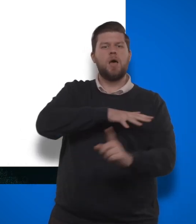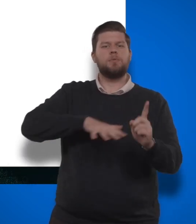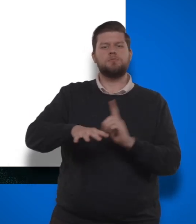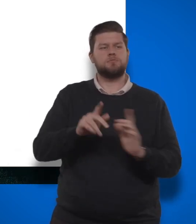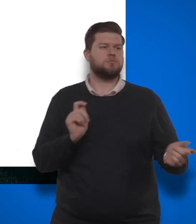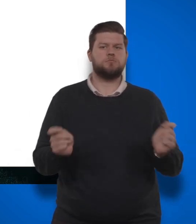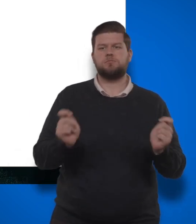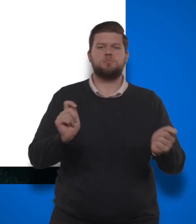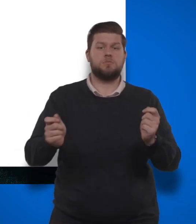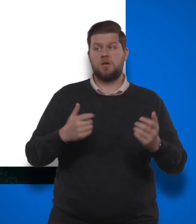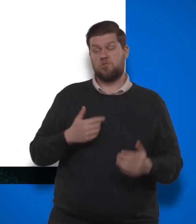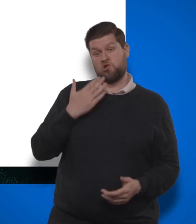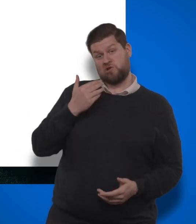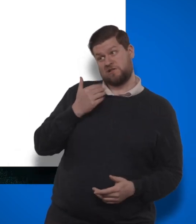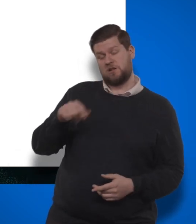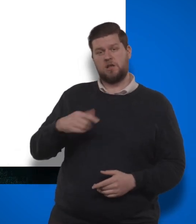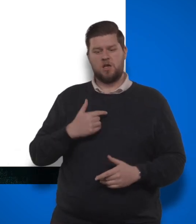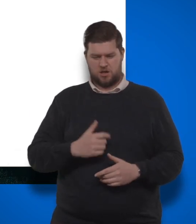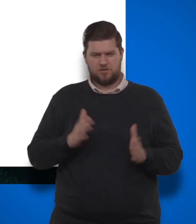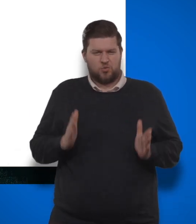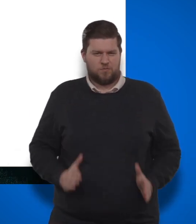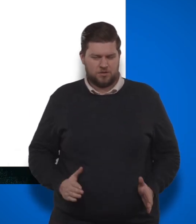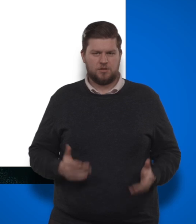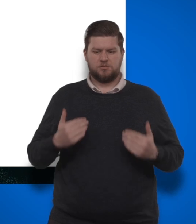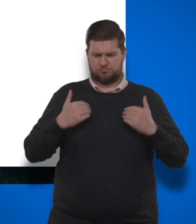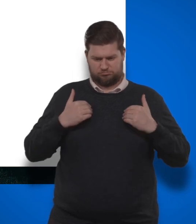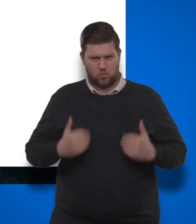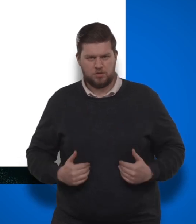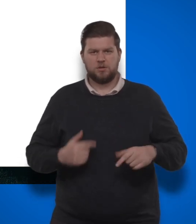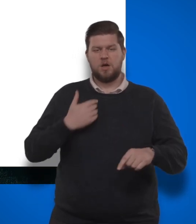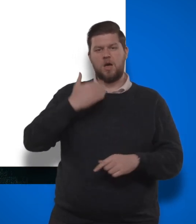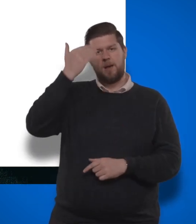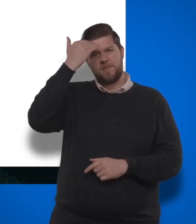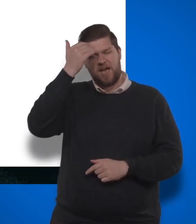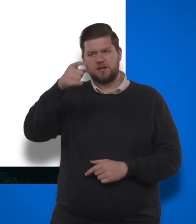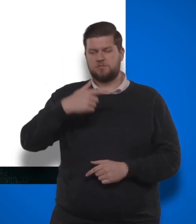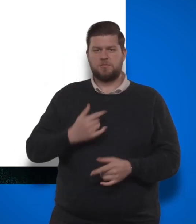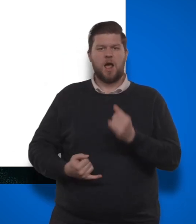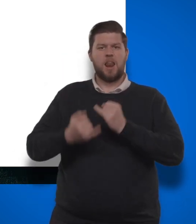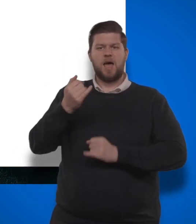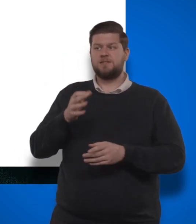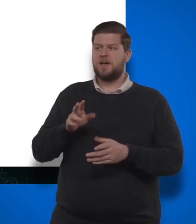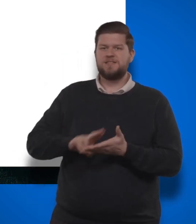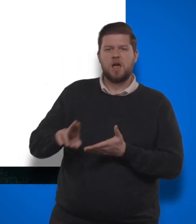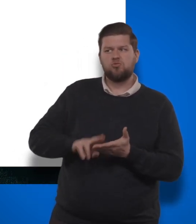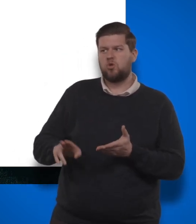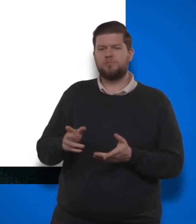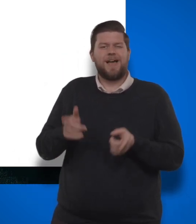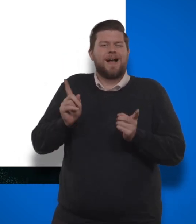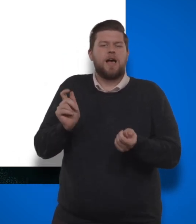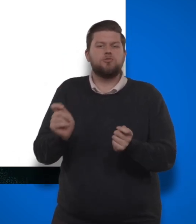was the last bastion of the natural. But now what we see is actually this distinction is increasingly